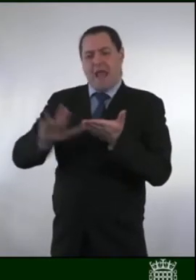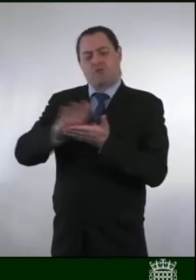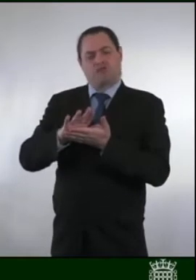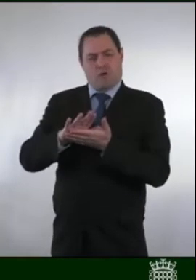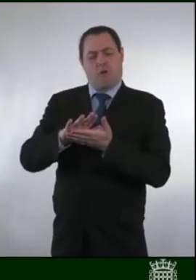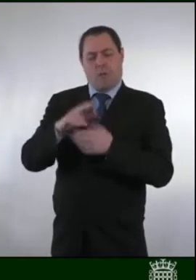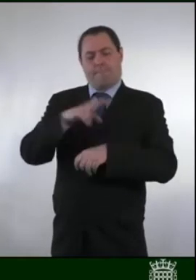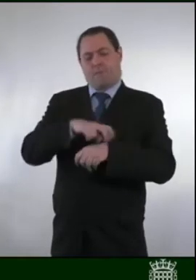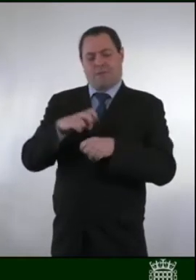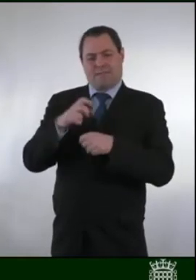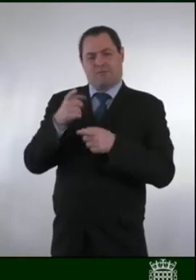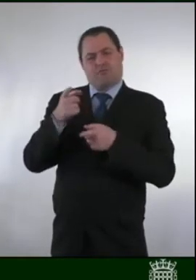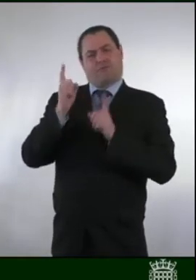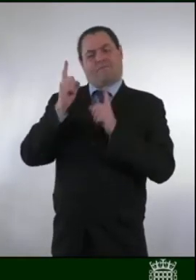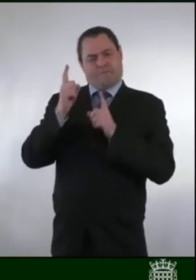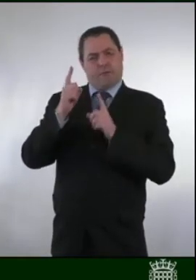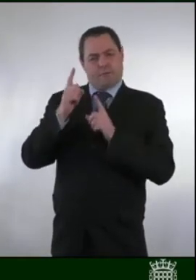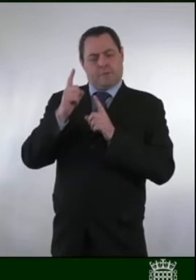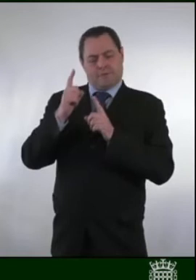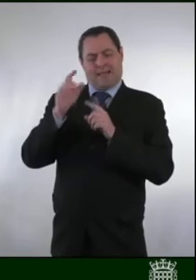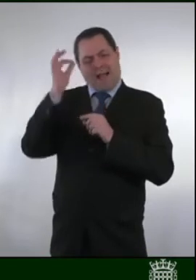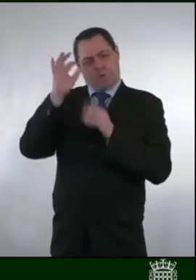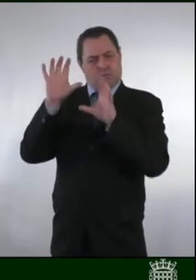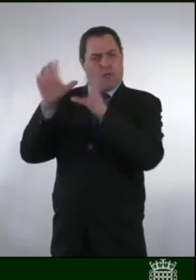Council. It makes it clear that